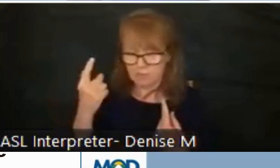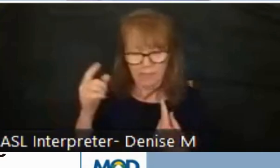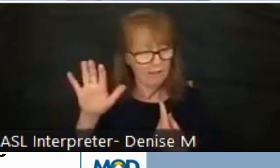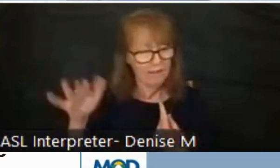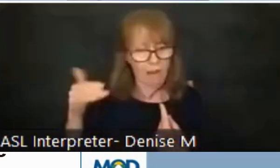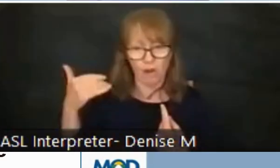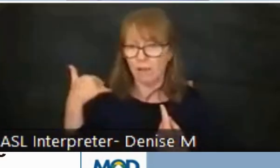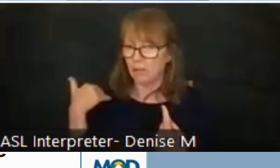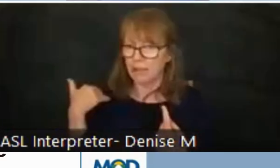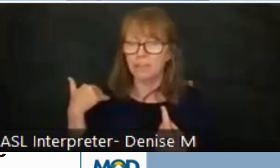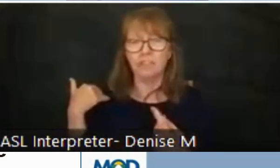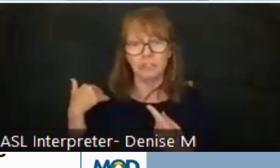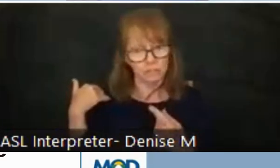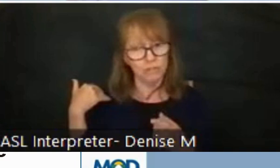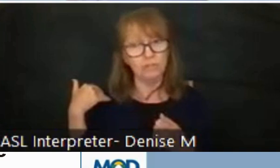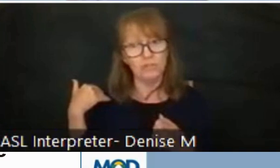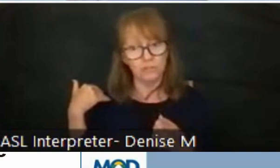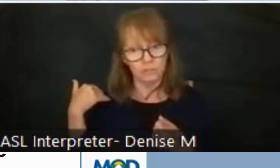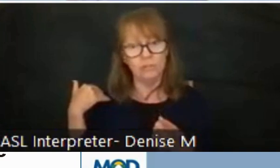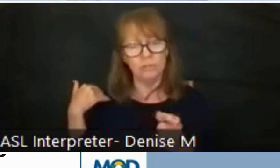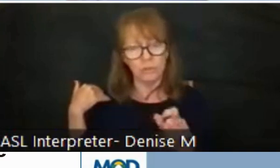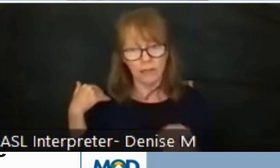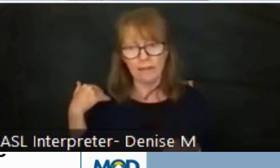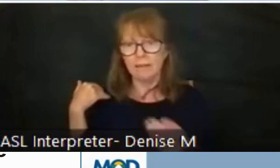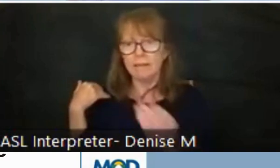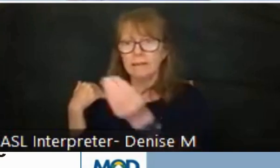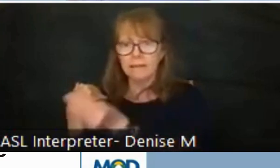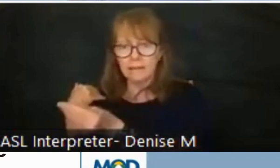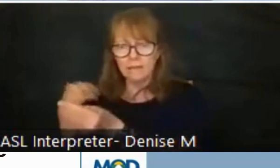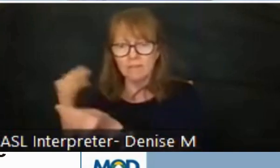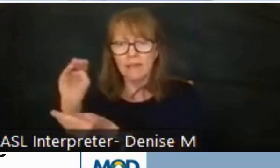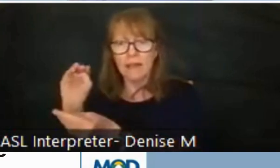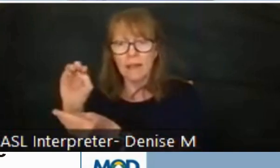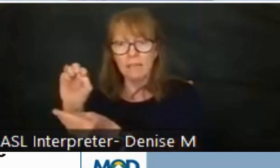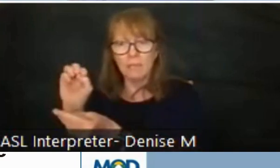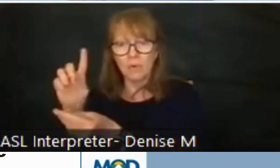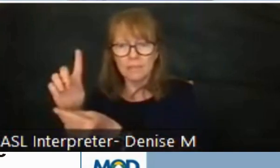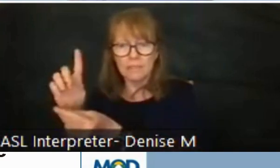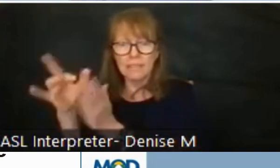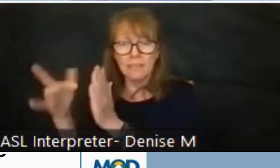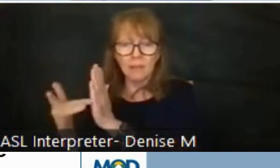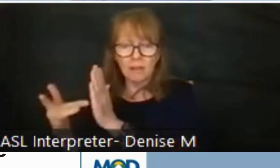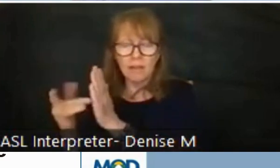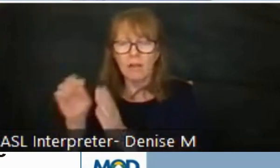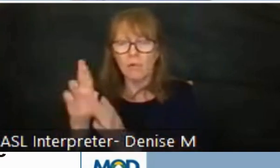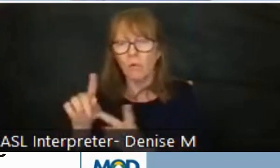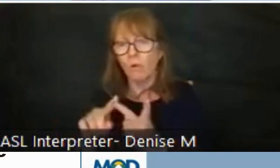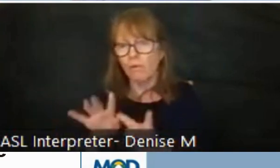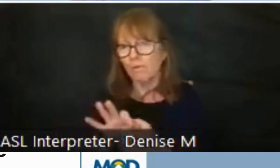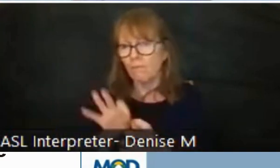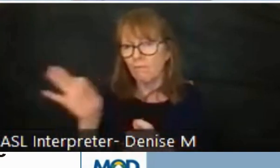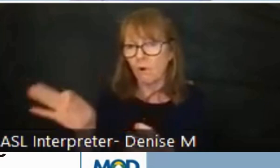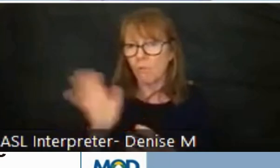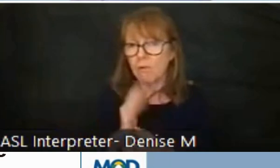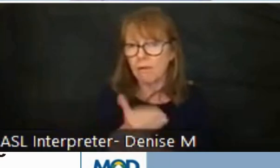you're certainly free to give them our contact information or forward our guidance documentation to them.